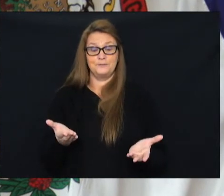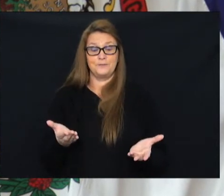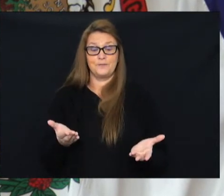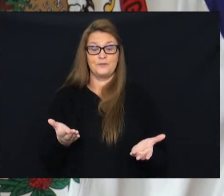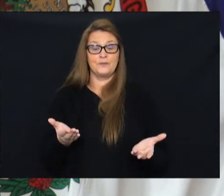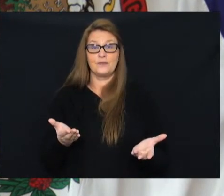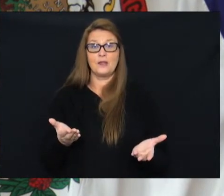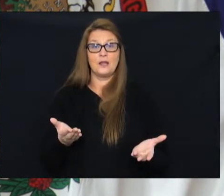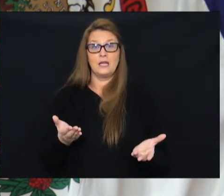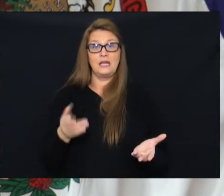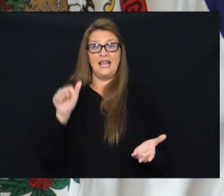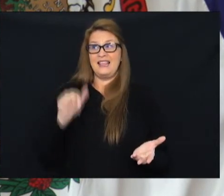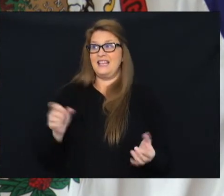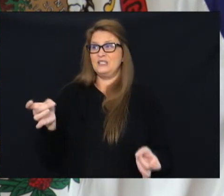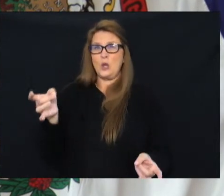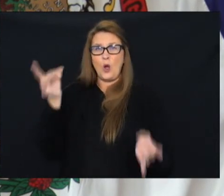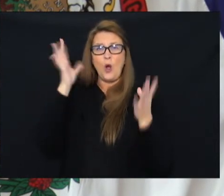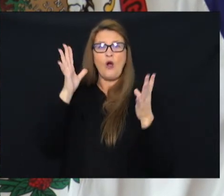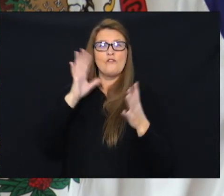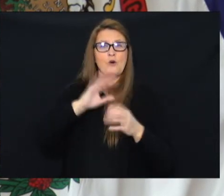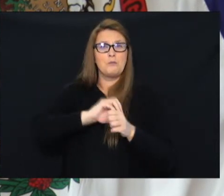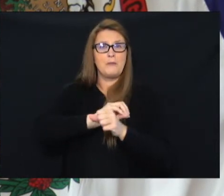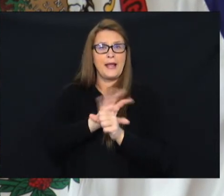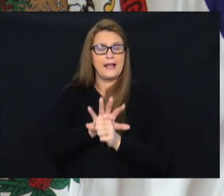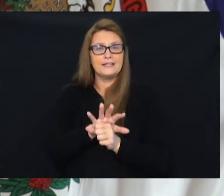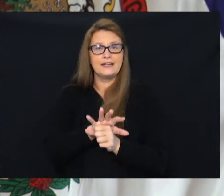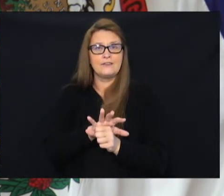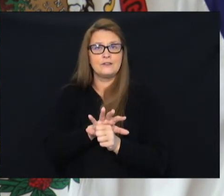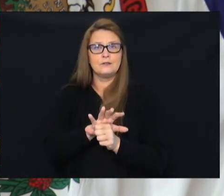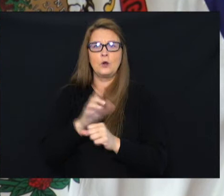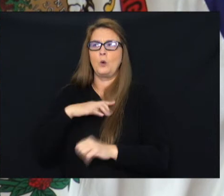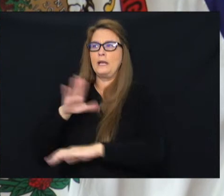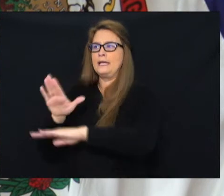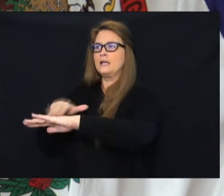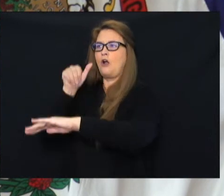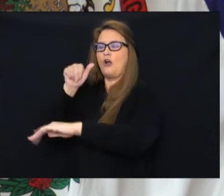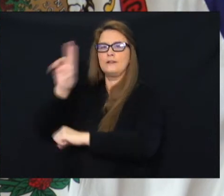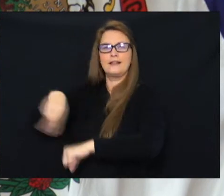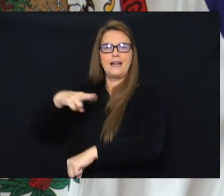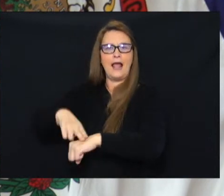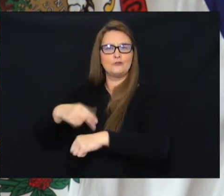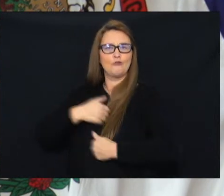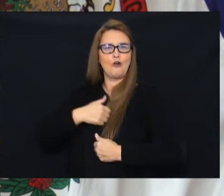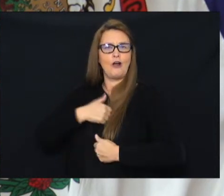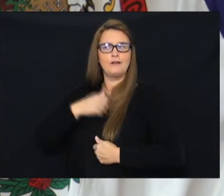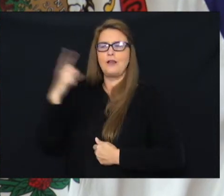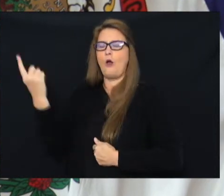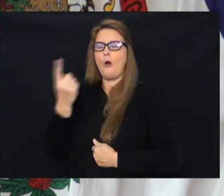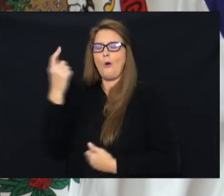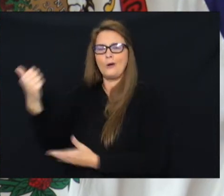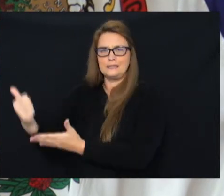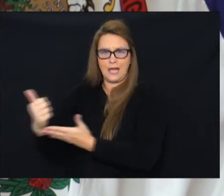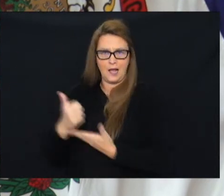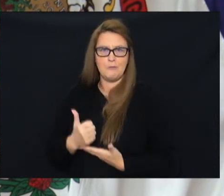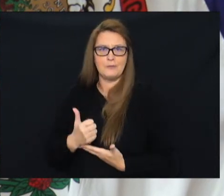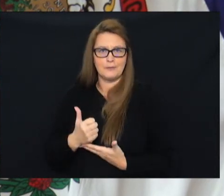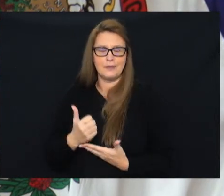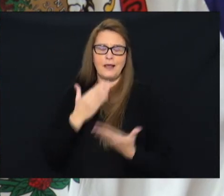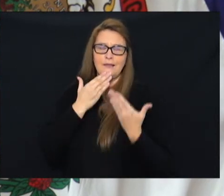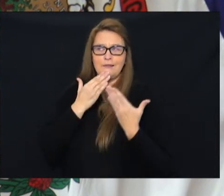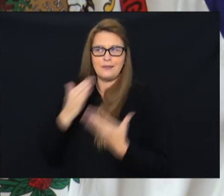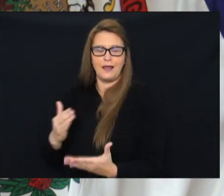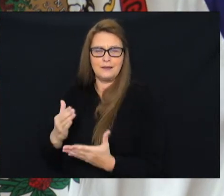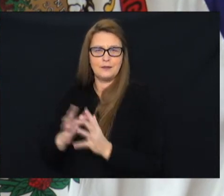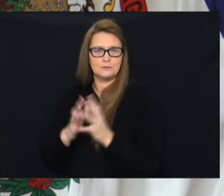absolutely this terrible pandemic, we always call on the Guard, and they're always there. So we thank them in every